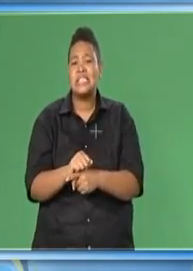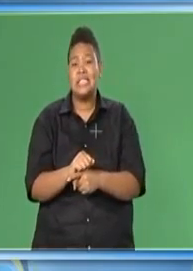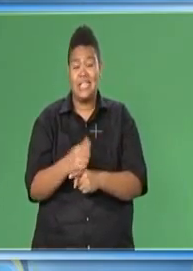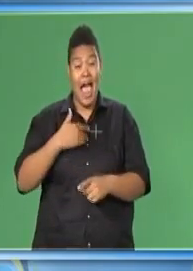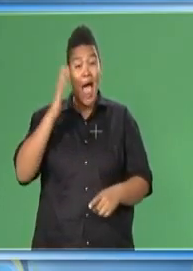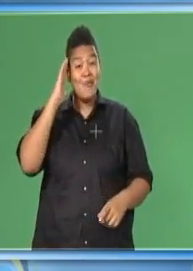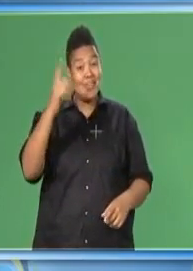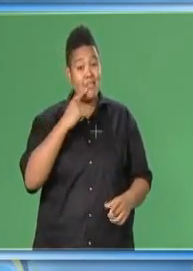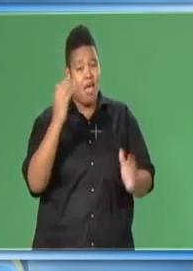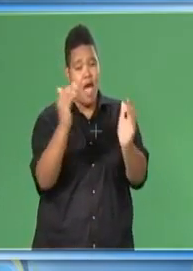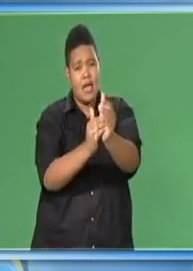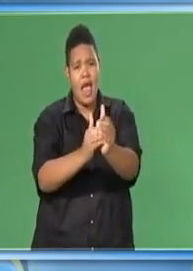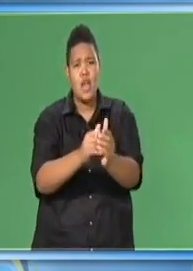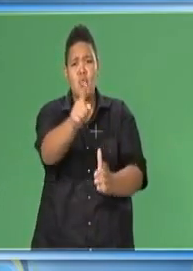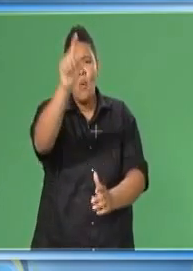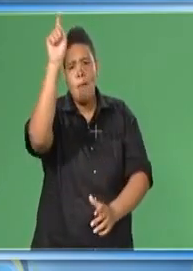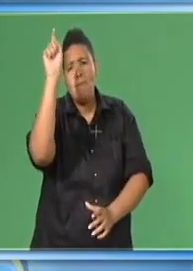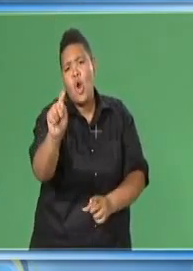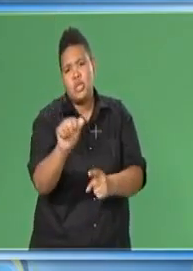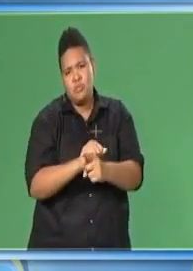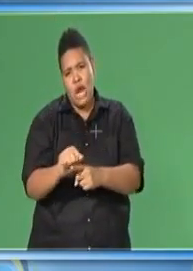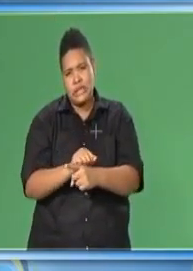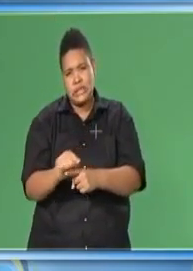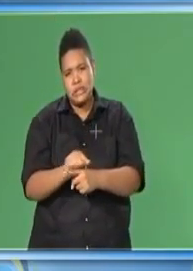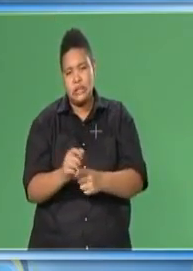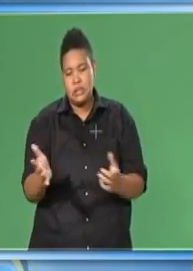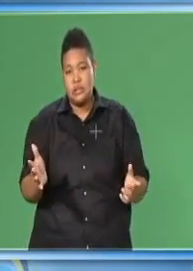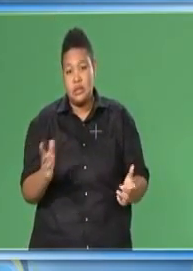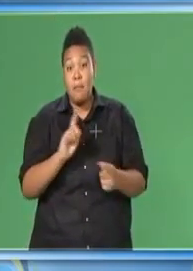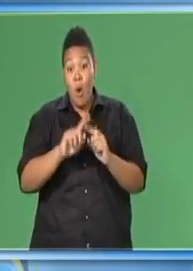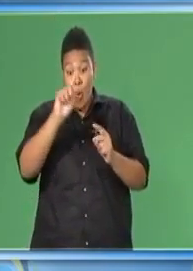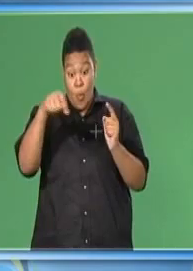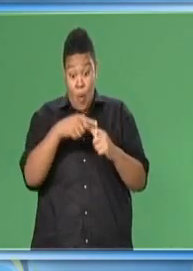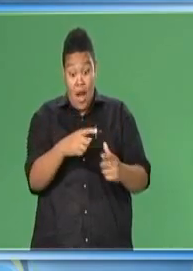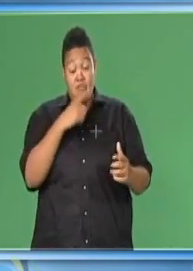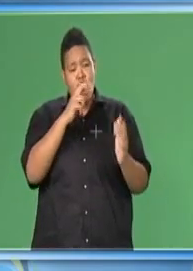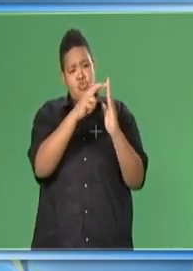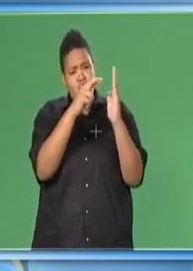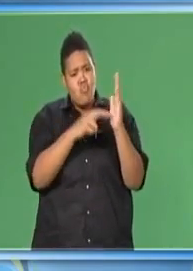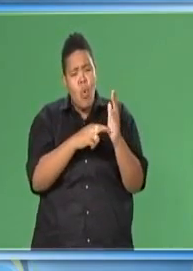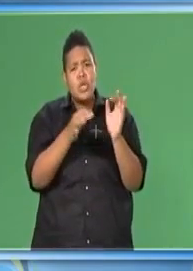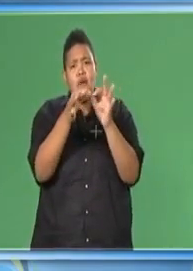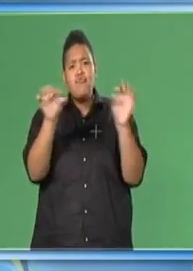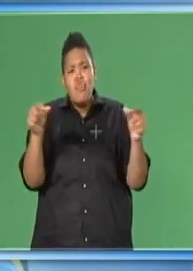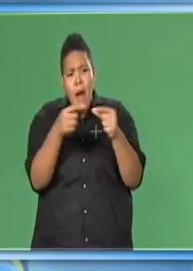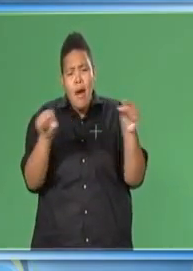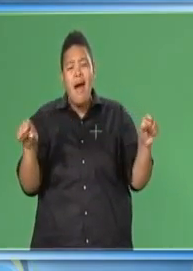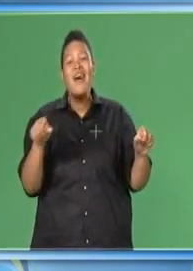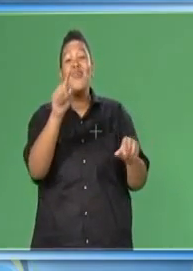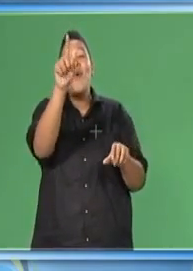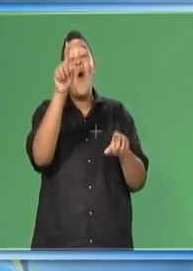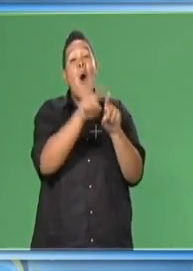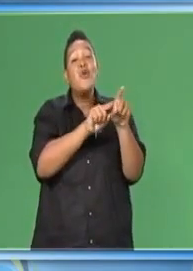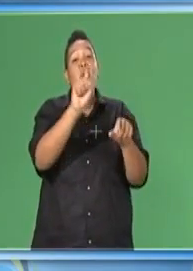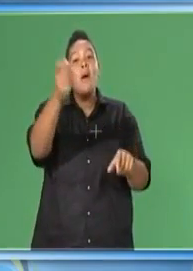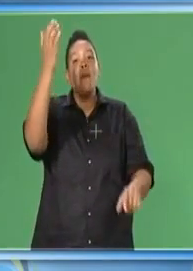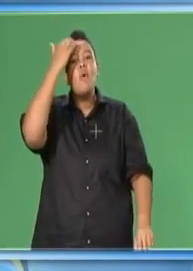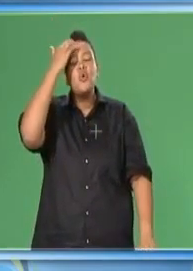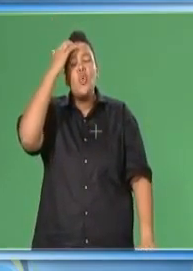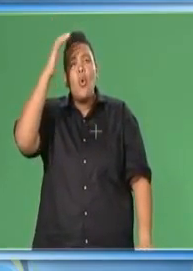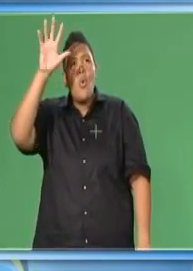be also belongs to another group of verbs called helping verbs or auxiliary verbs. To be and to have are helping